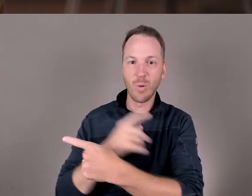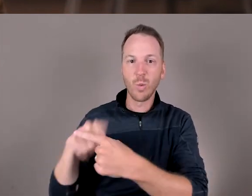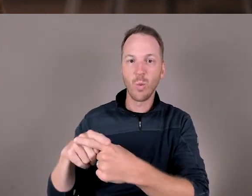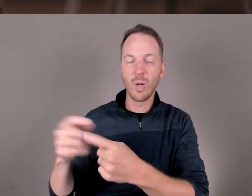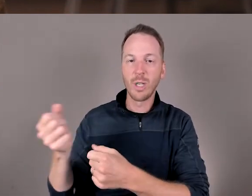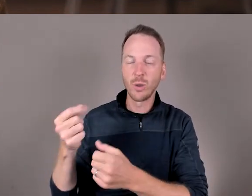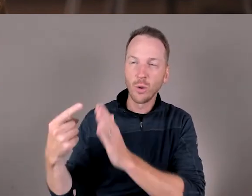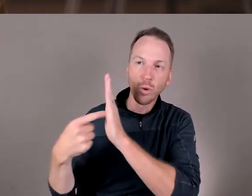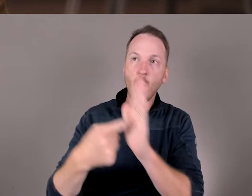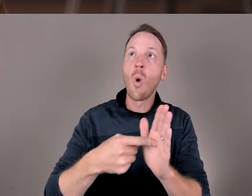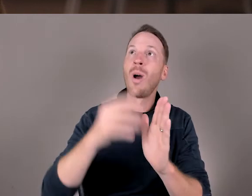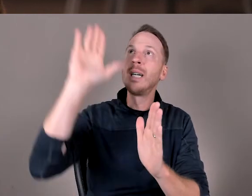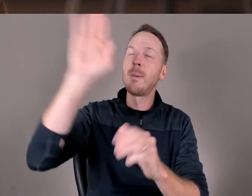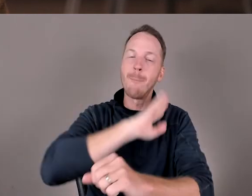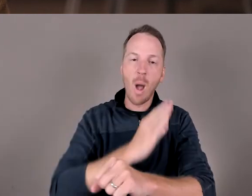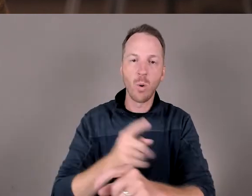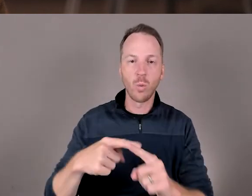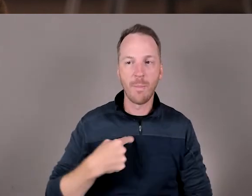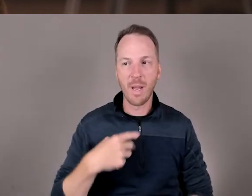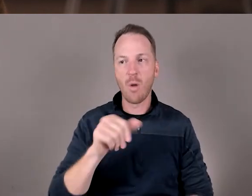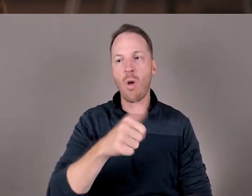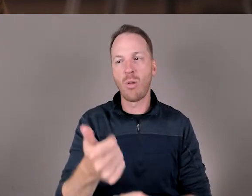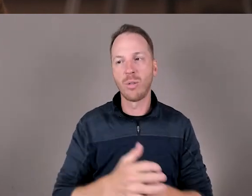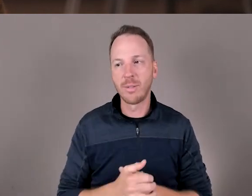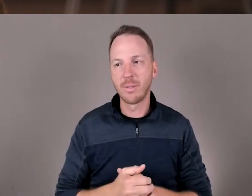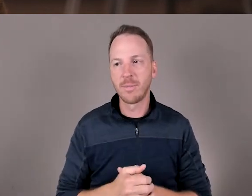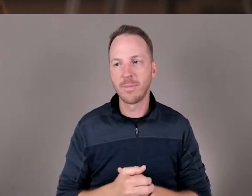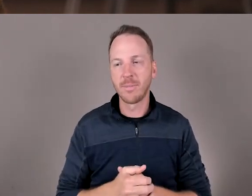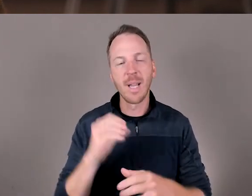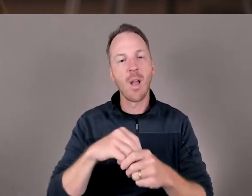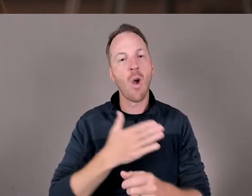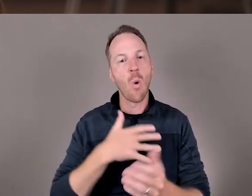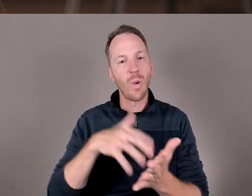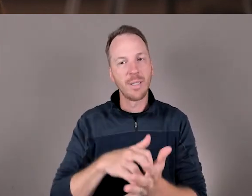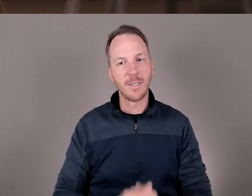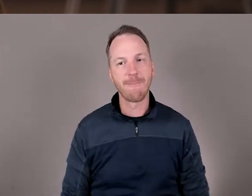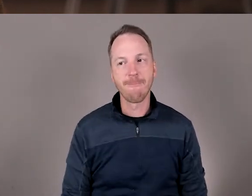express His power to me and to others in our weaknesses.